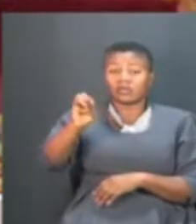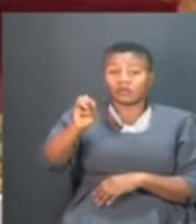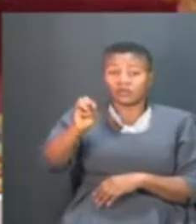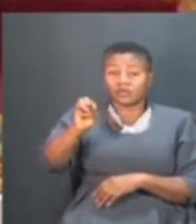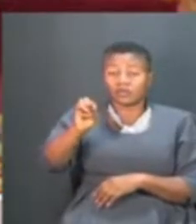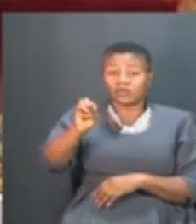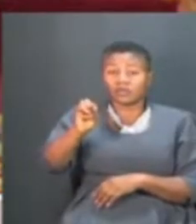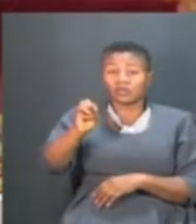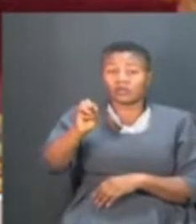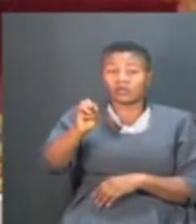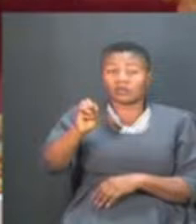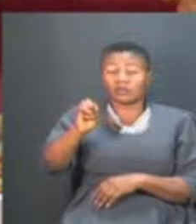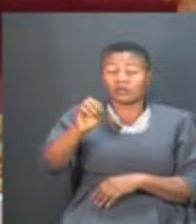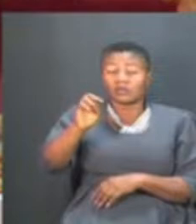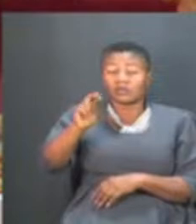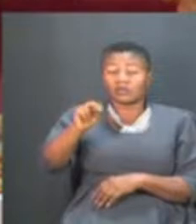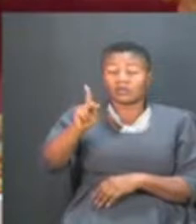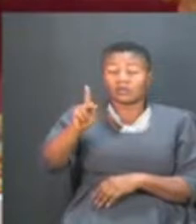one, Nkawie,